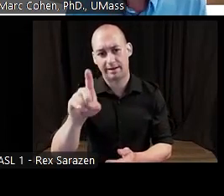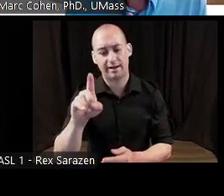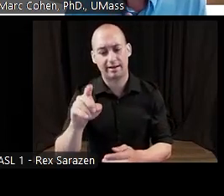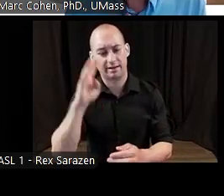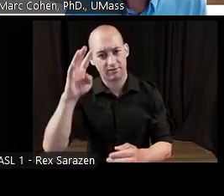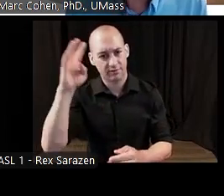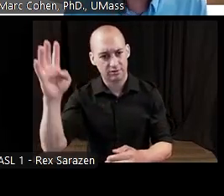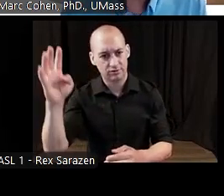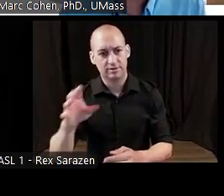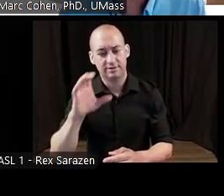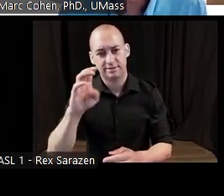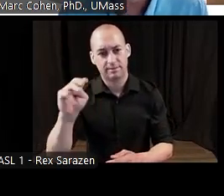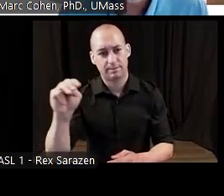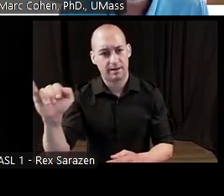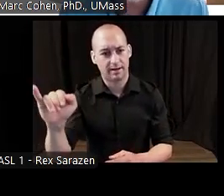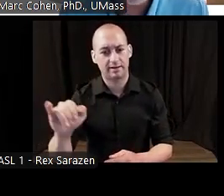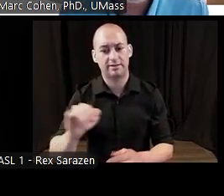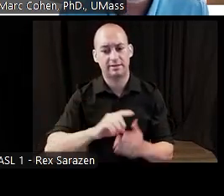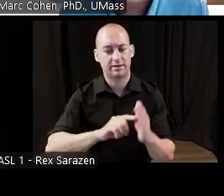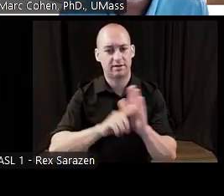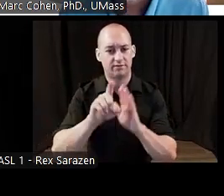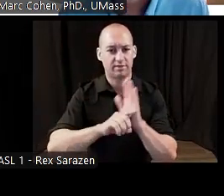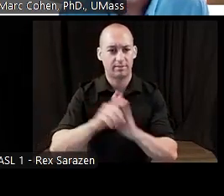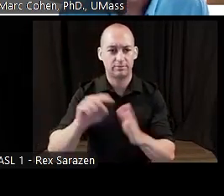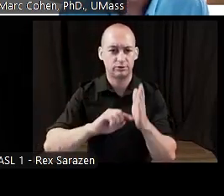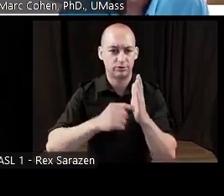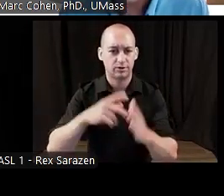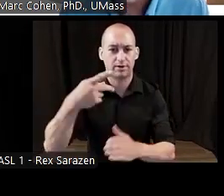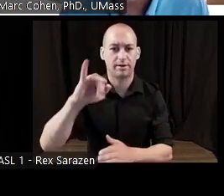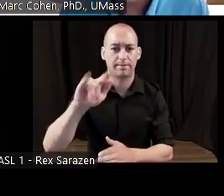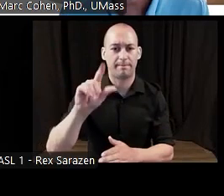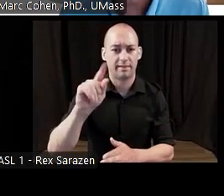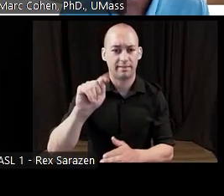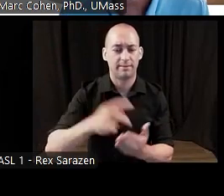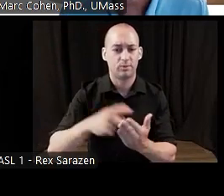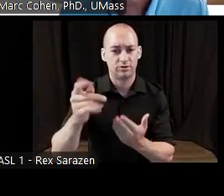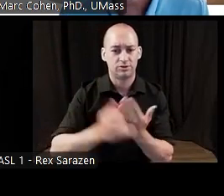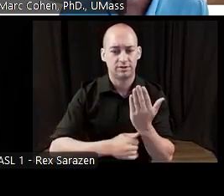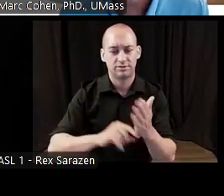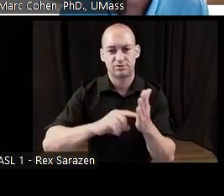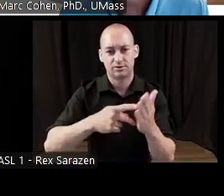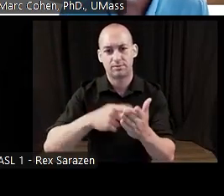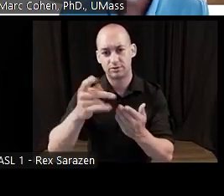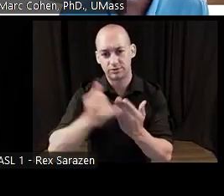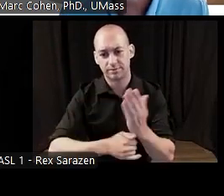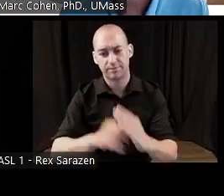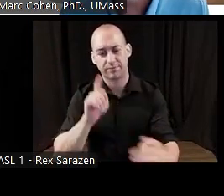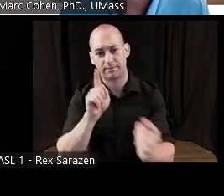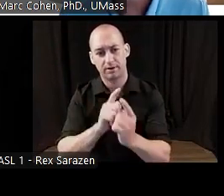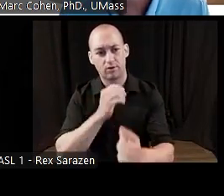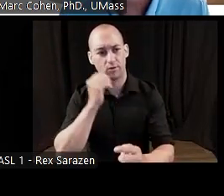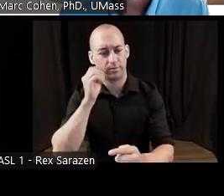Innovation, CMMI, to develop a pilot project that would help meet the home and community-based service needs of